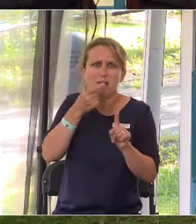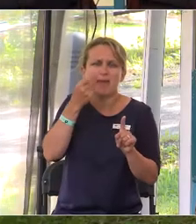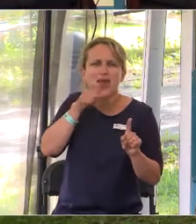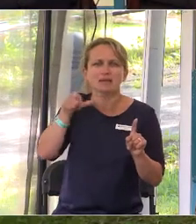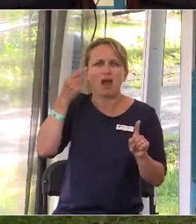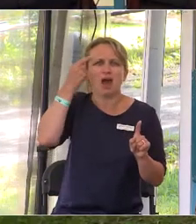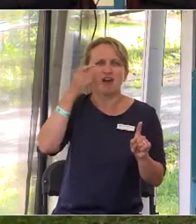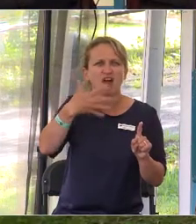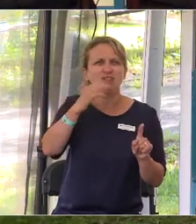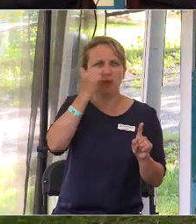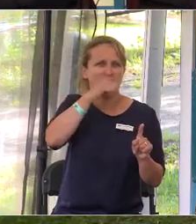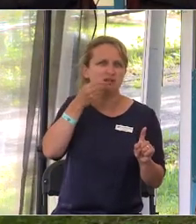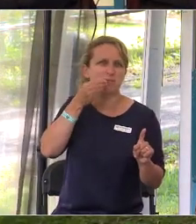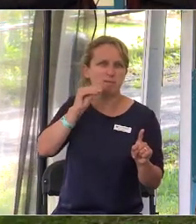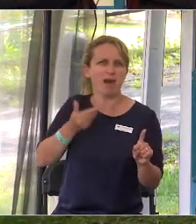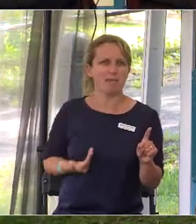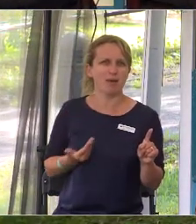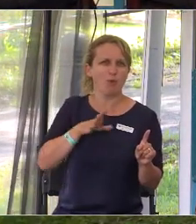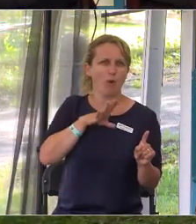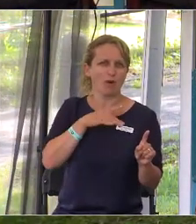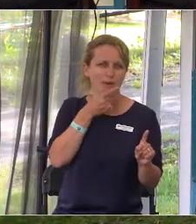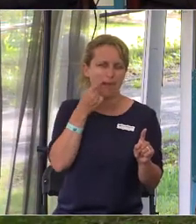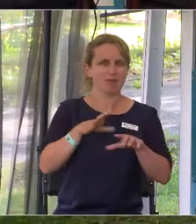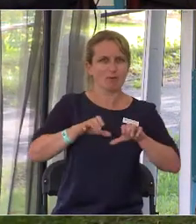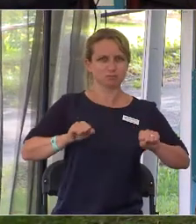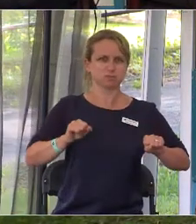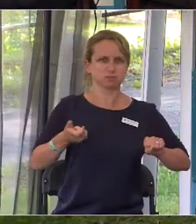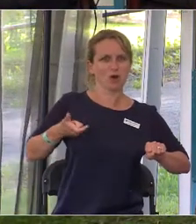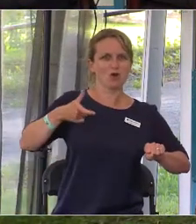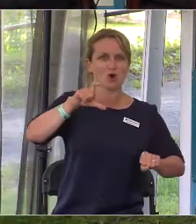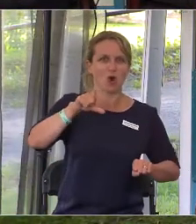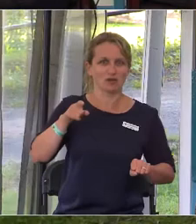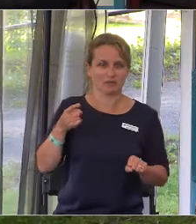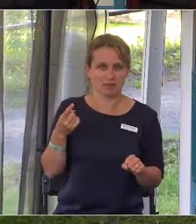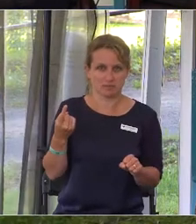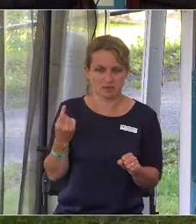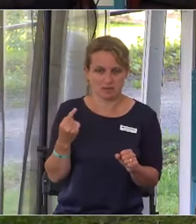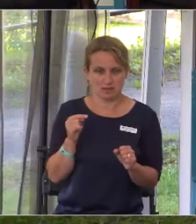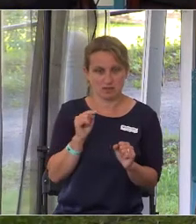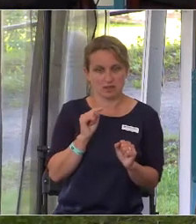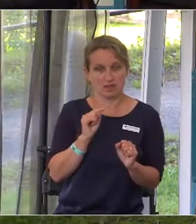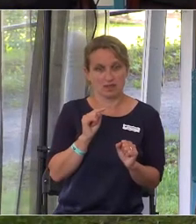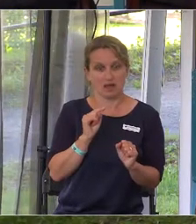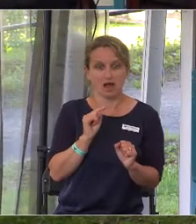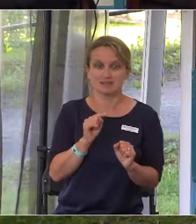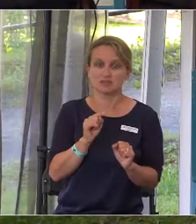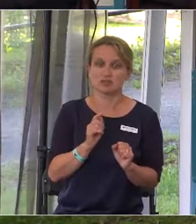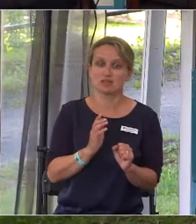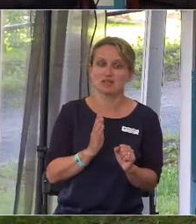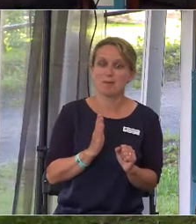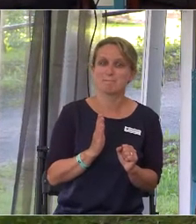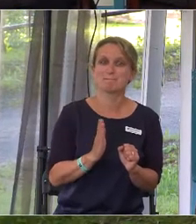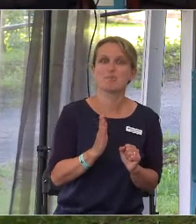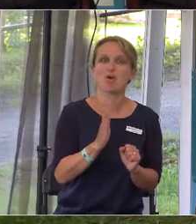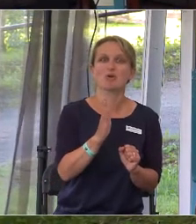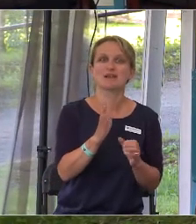then there are these progressive people of the progressive group that is pro women's